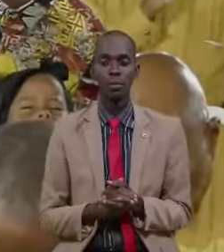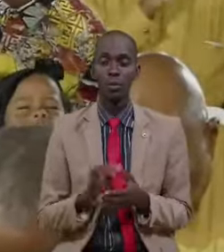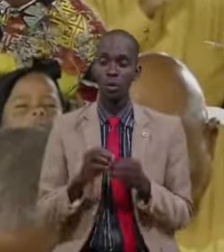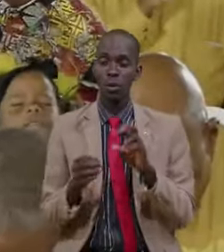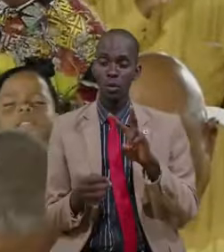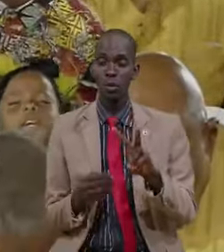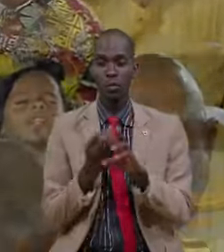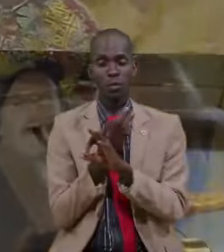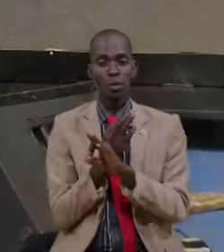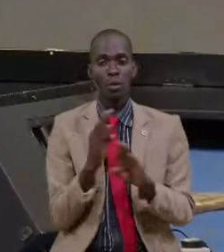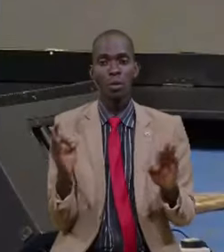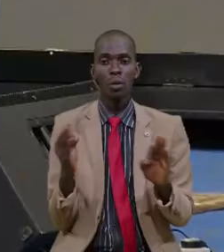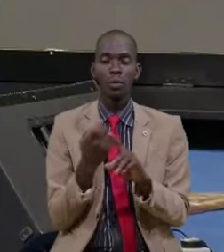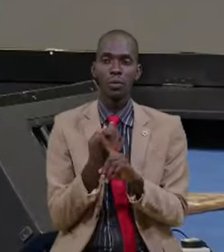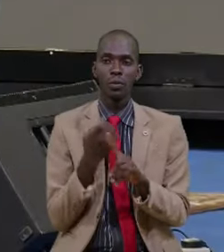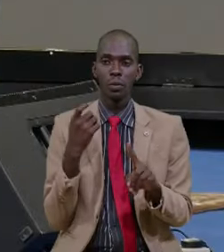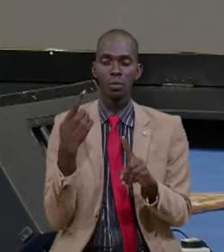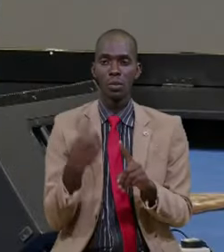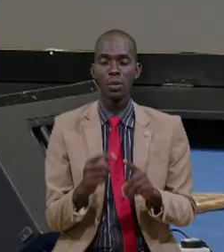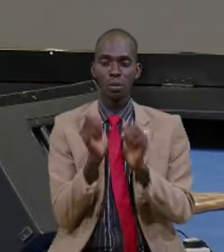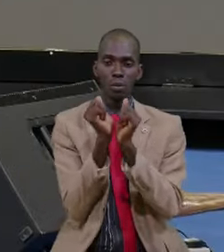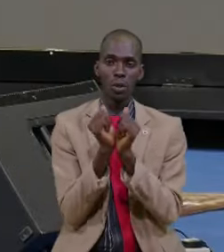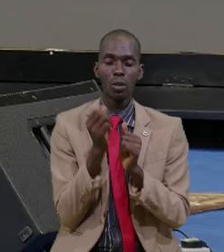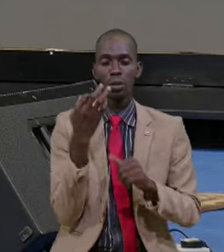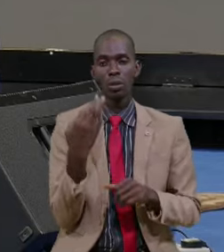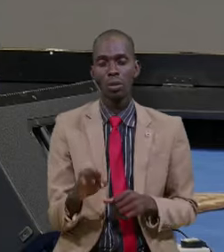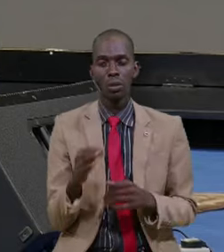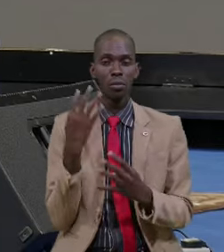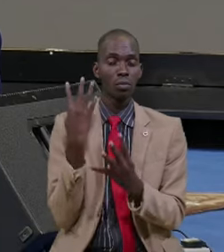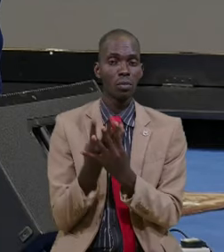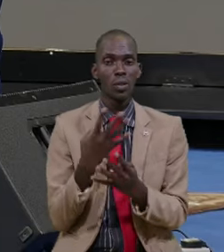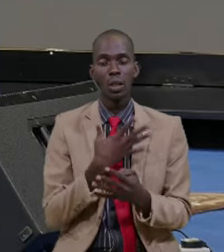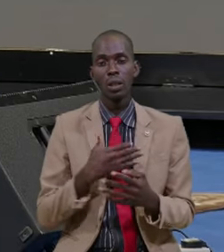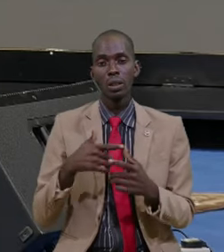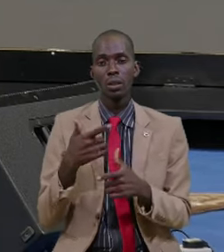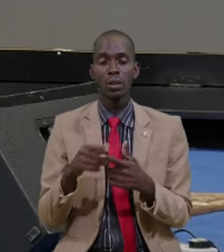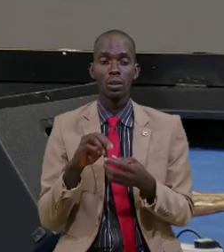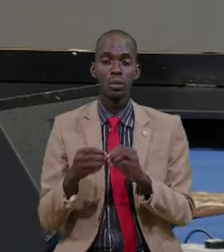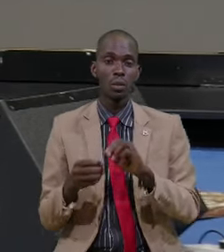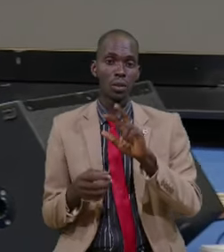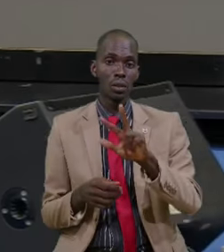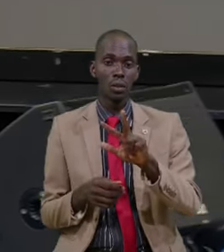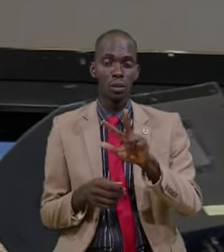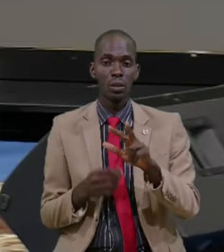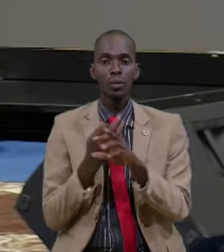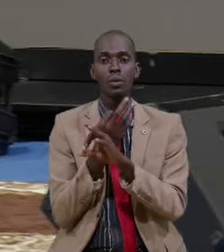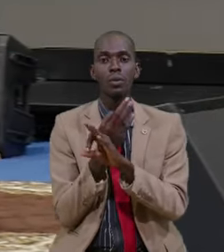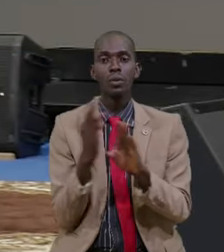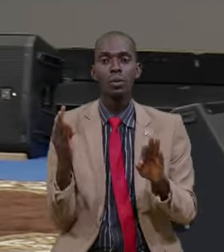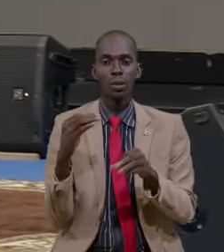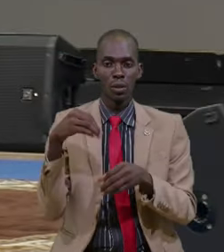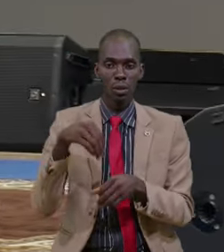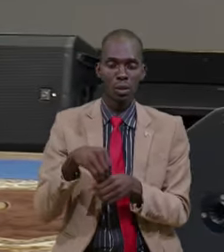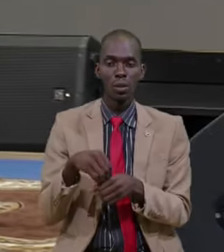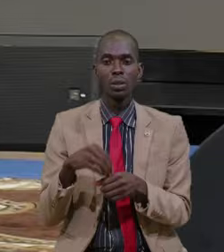freedom from the bondage of captivity. And then number three is freedom into.